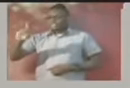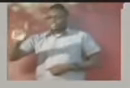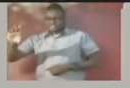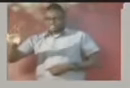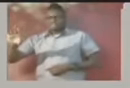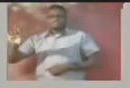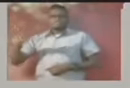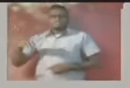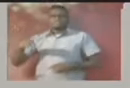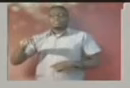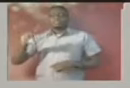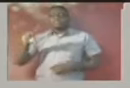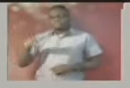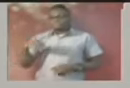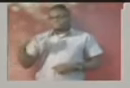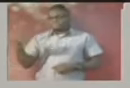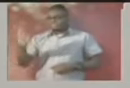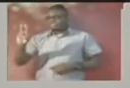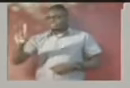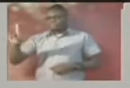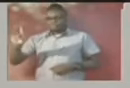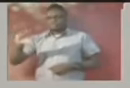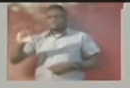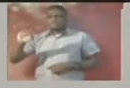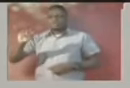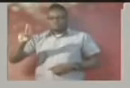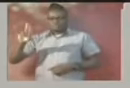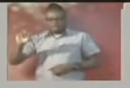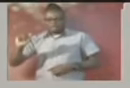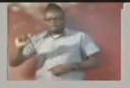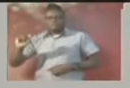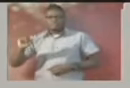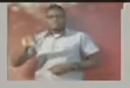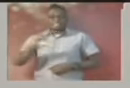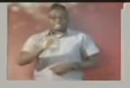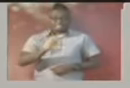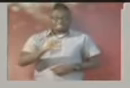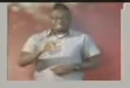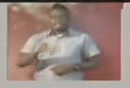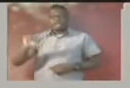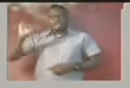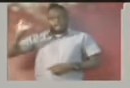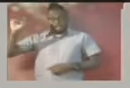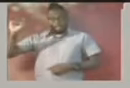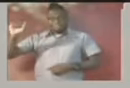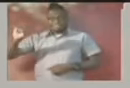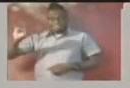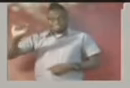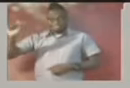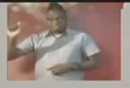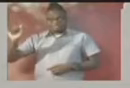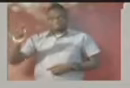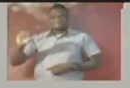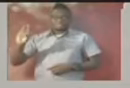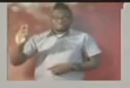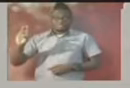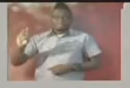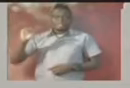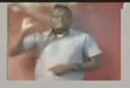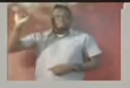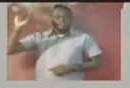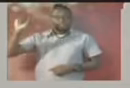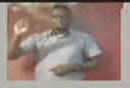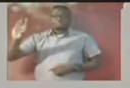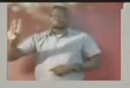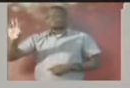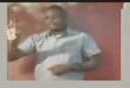persons, Augustus Long, 48, St. Anne's Hospital, 36, Arima General Hospital, 69,